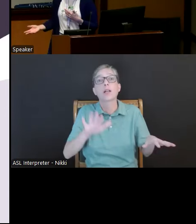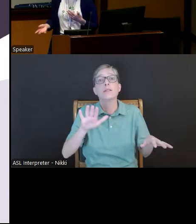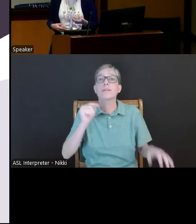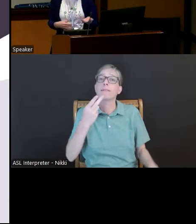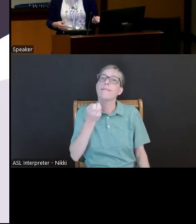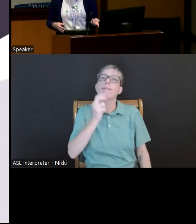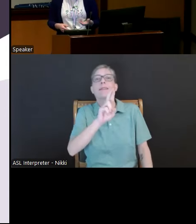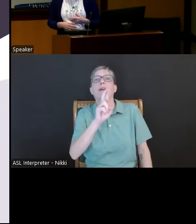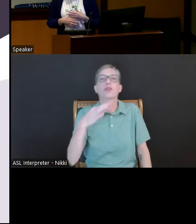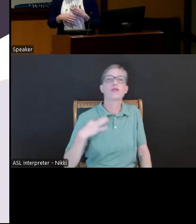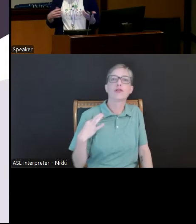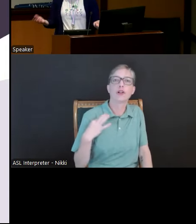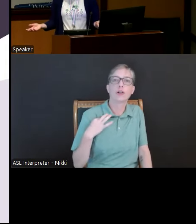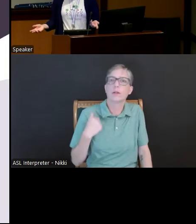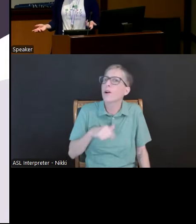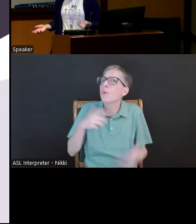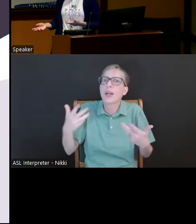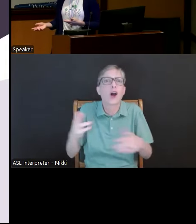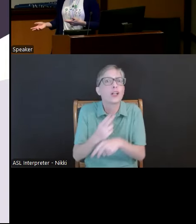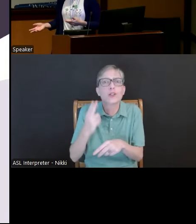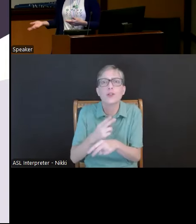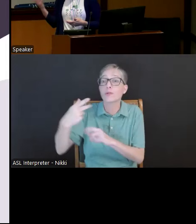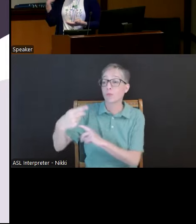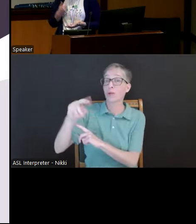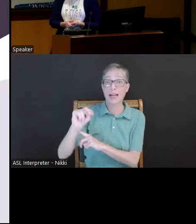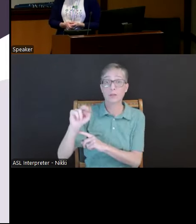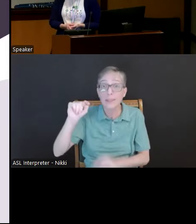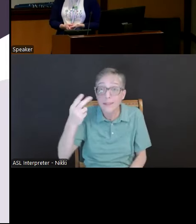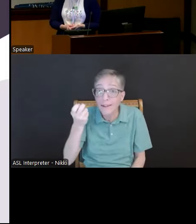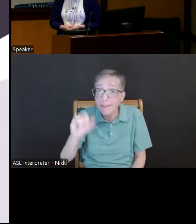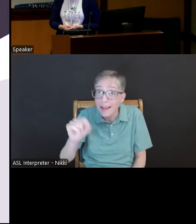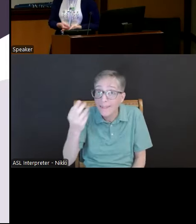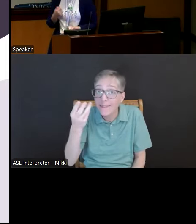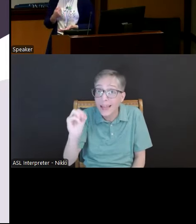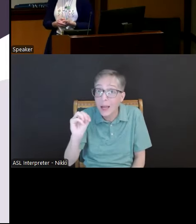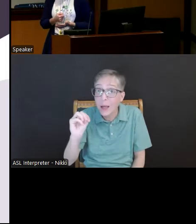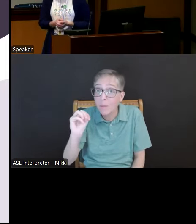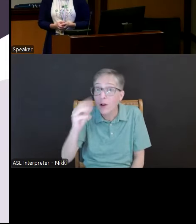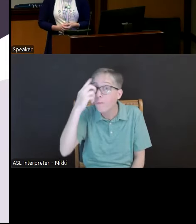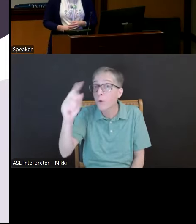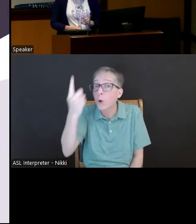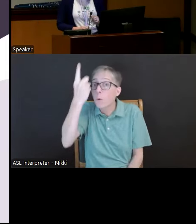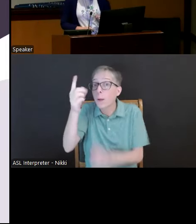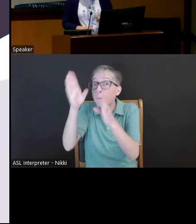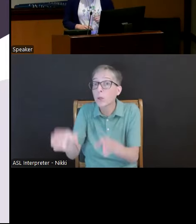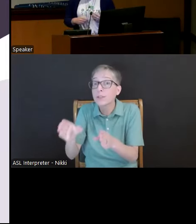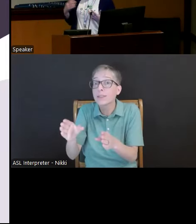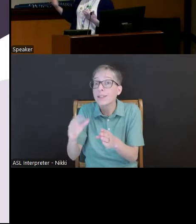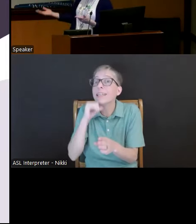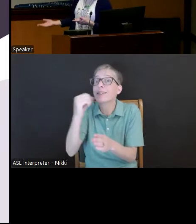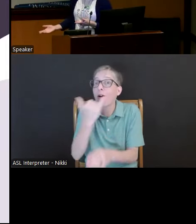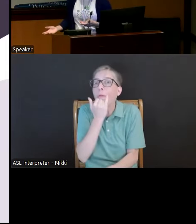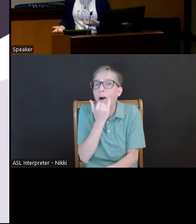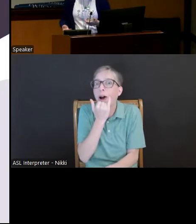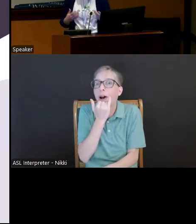they, them pronouns for an individual is not grammatically incorrect. As much as my second grade teacher would try to like slam it into my